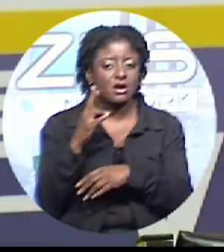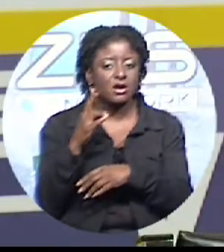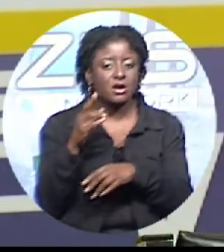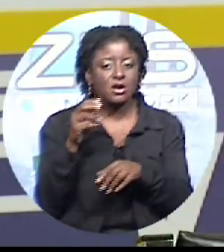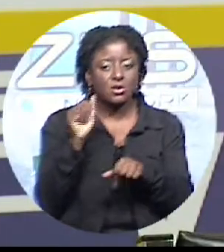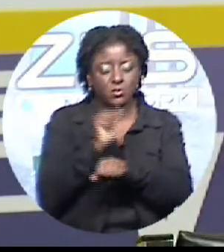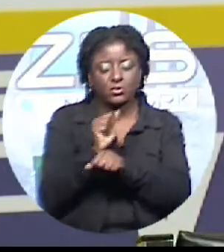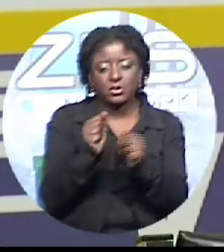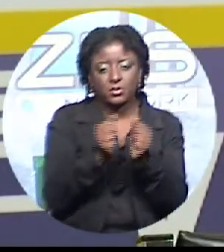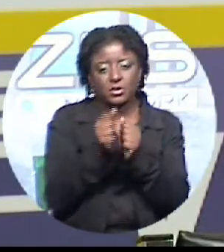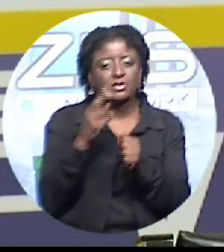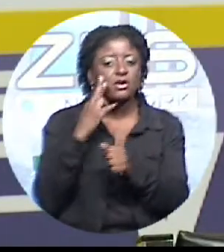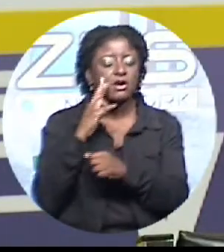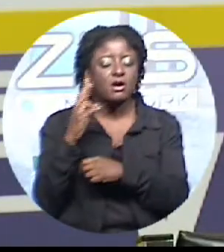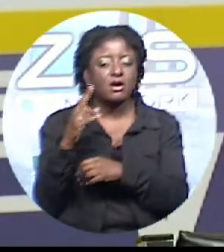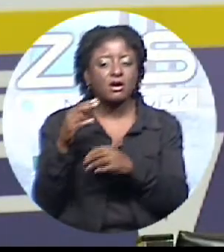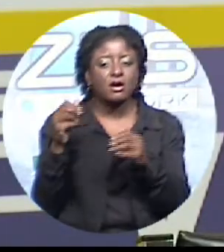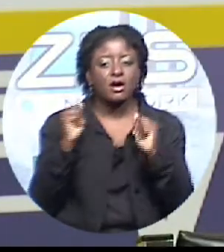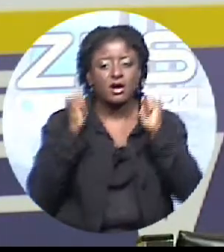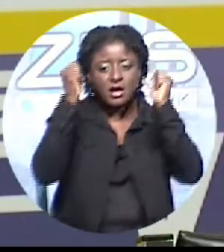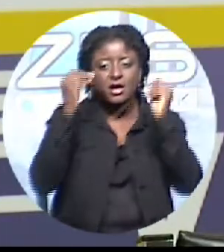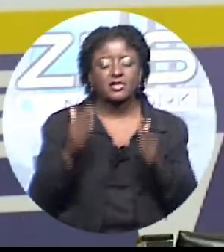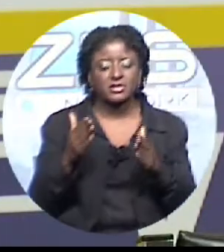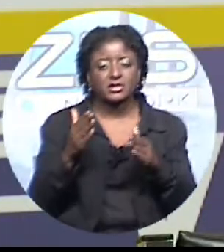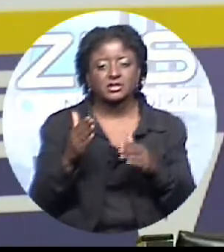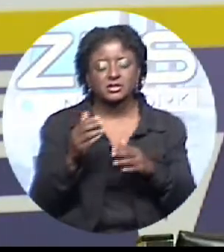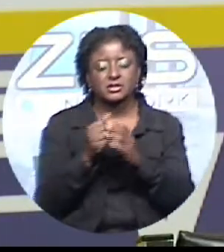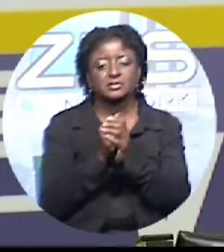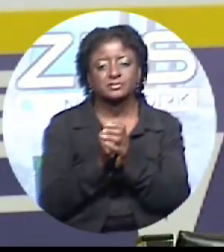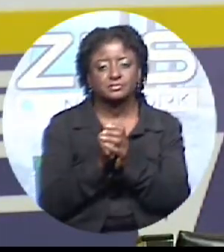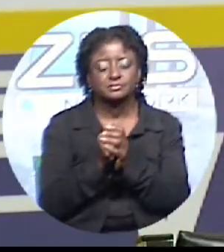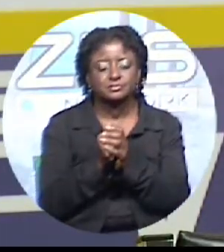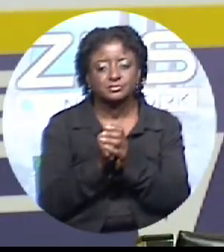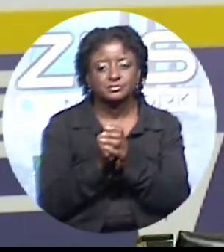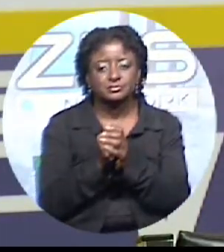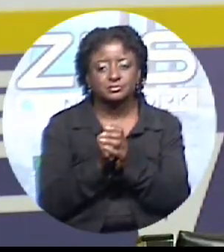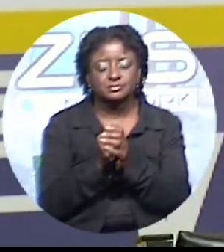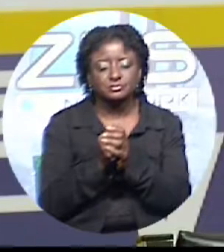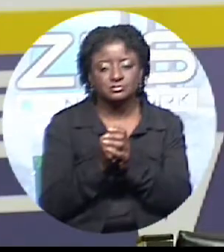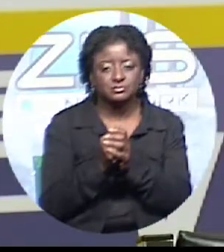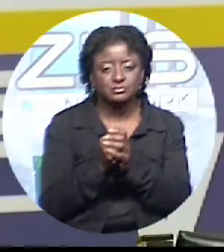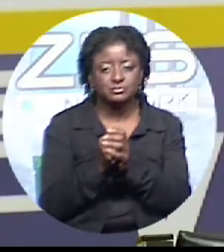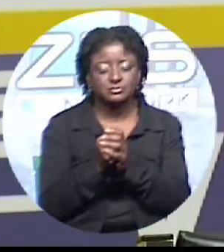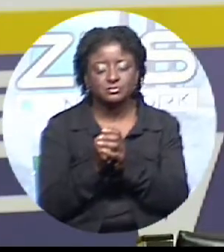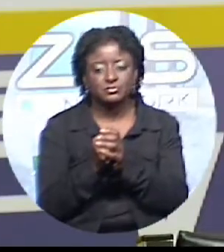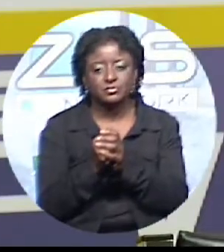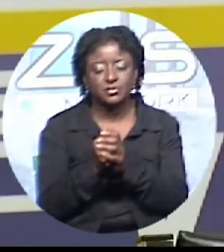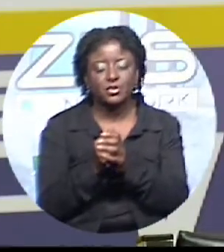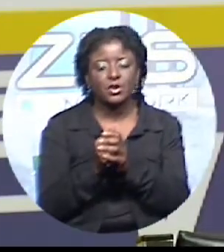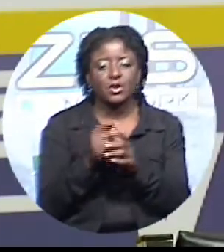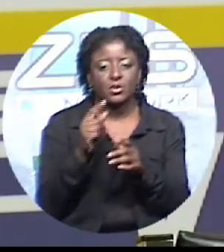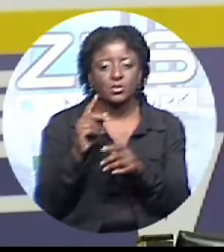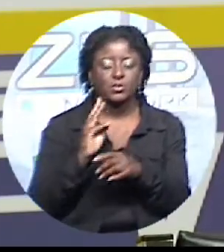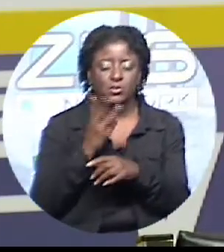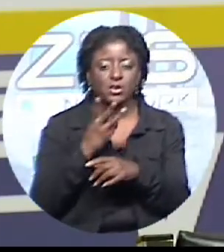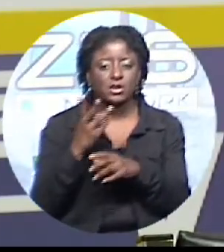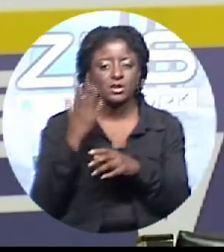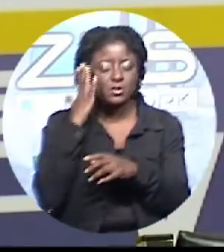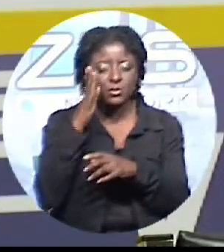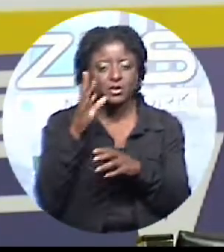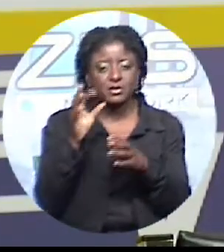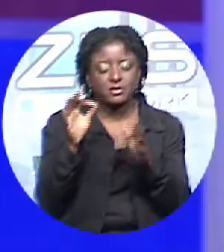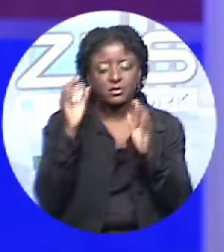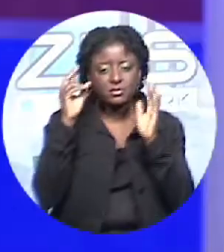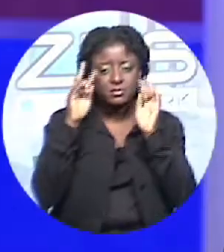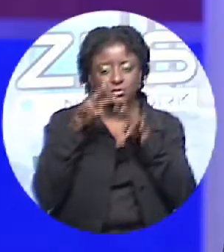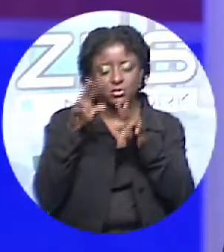if we can persuade her to postpone her morning run from 5 when there's no light and we can't film anything to 7, we'll do some of that as